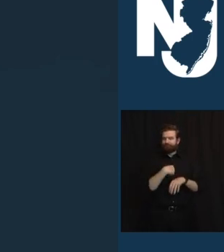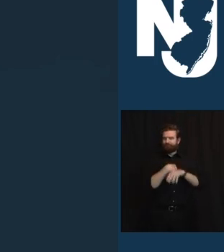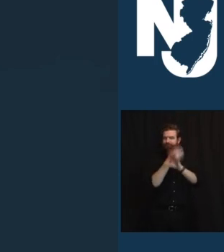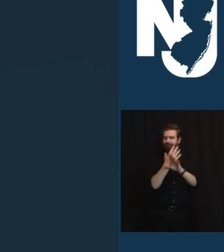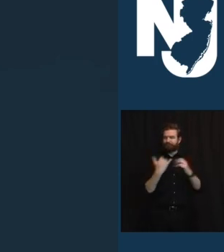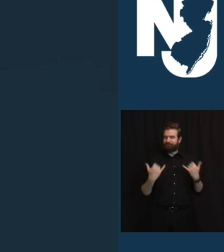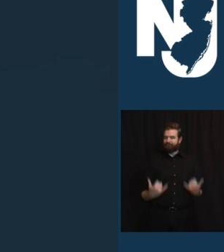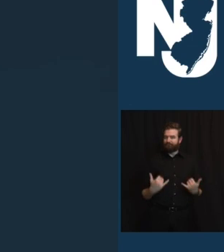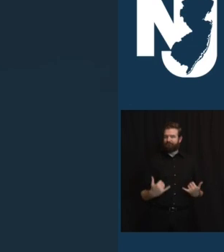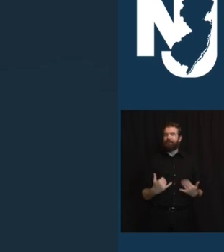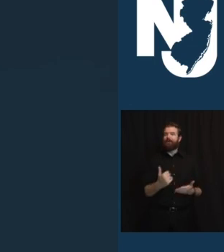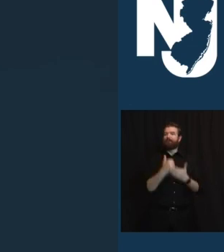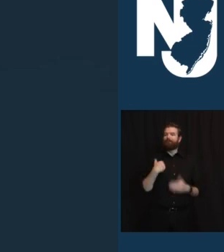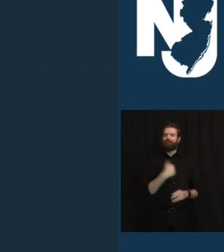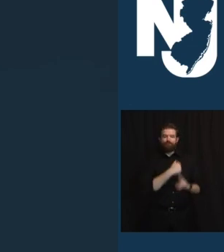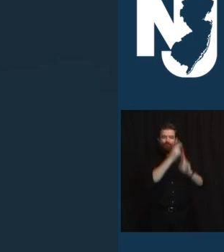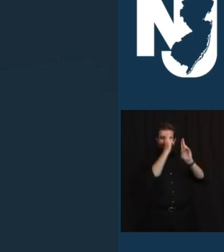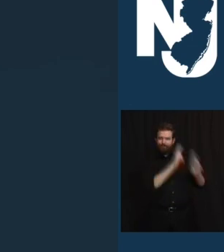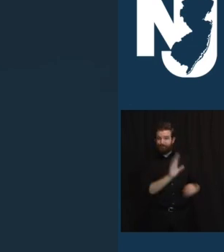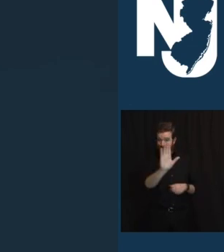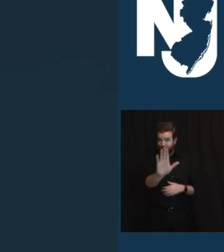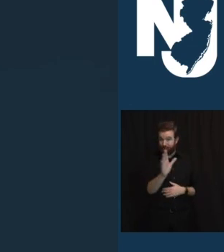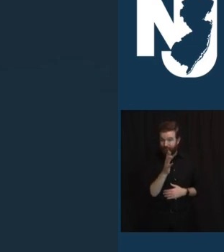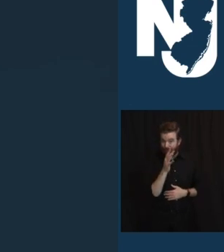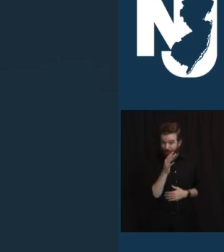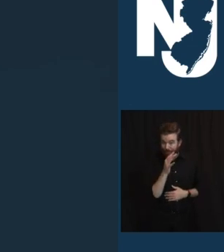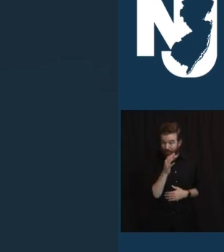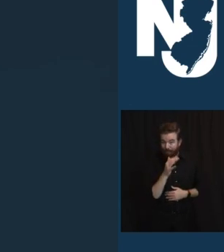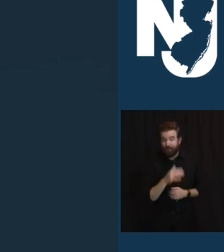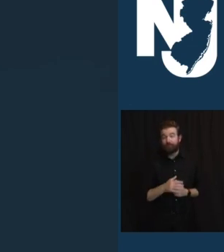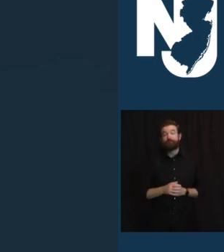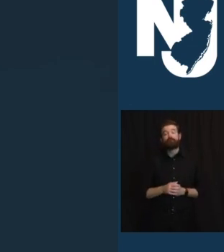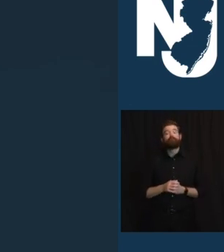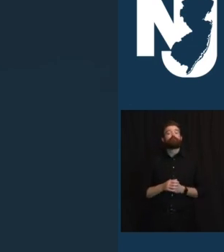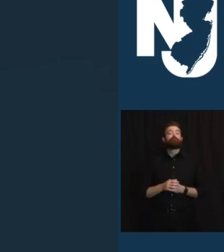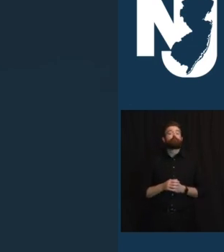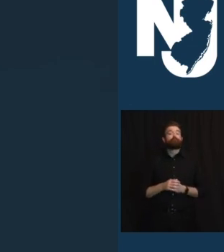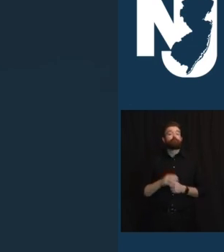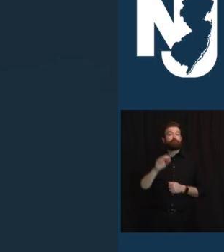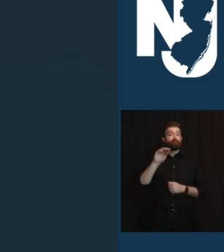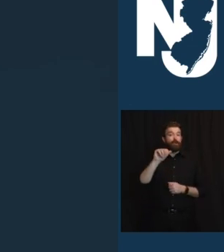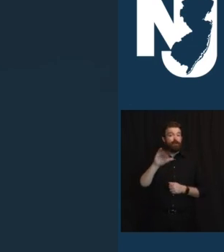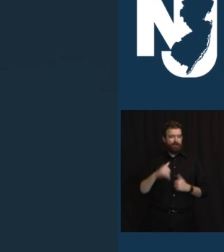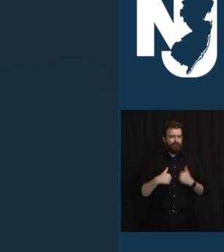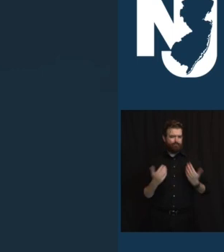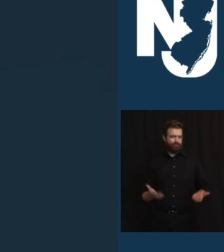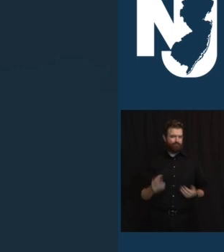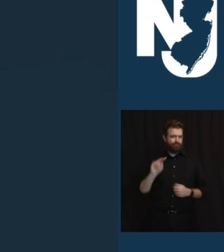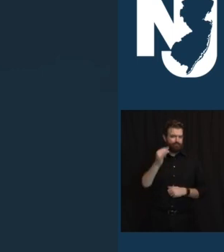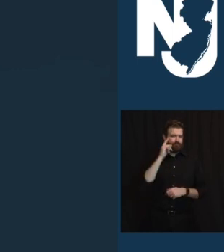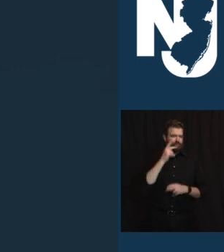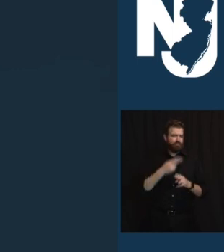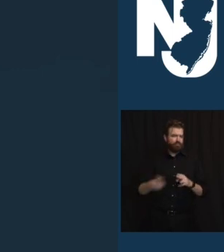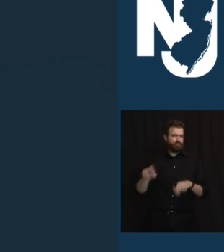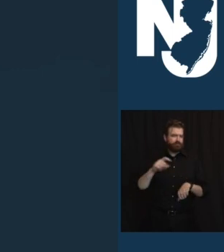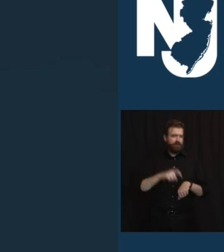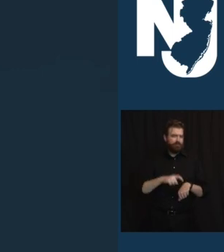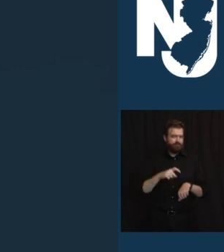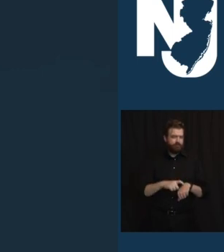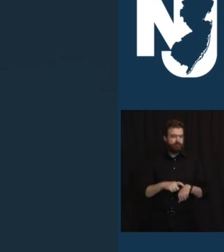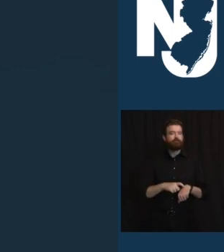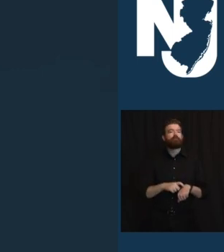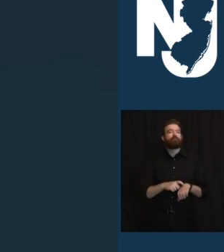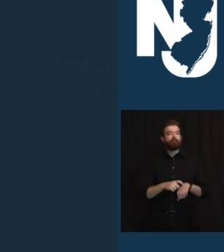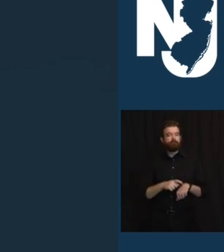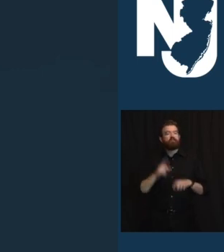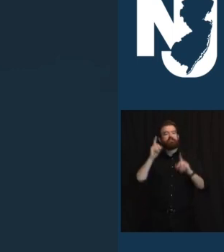mom. So while we only had Mary and our New Jersey family for a short time, we are grateful that she chose to make her home here. May God bless and